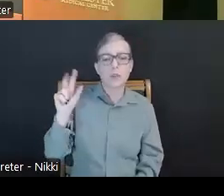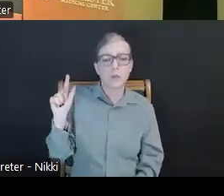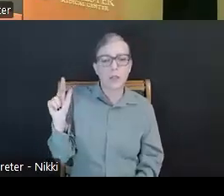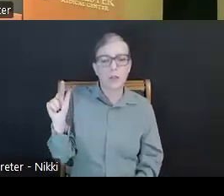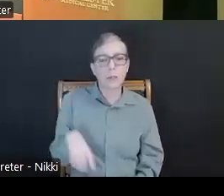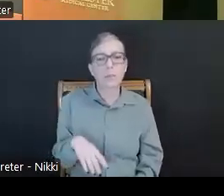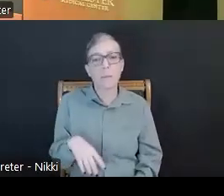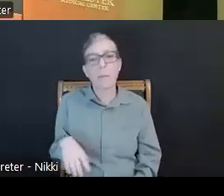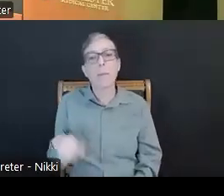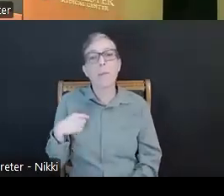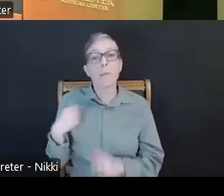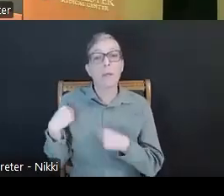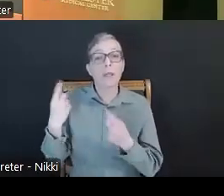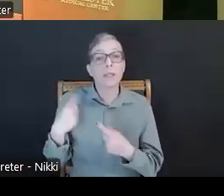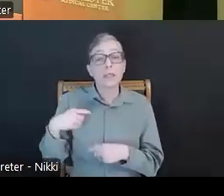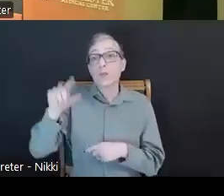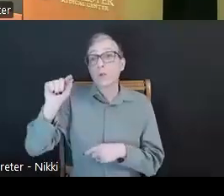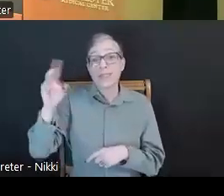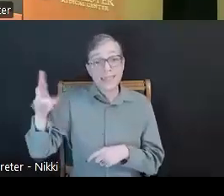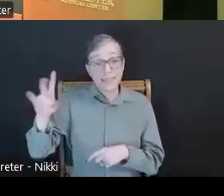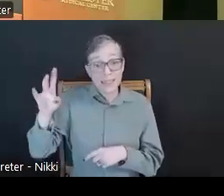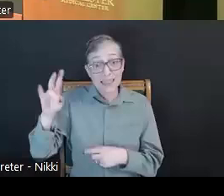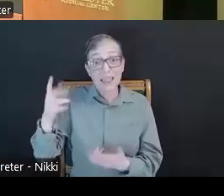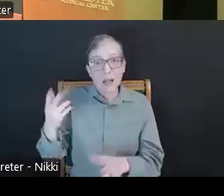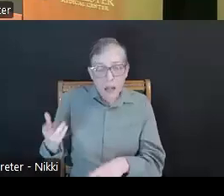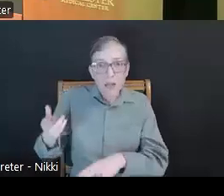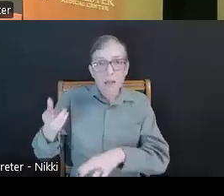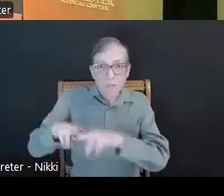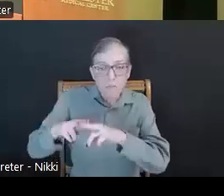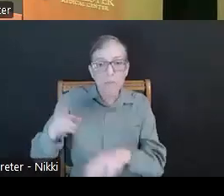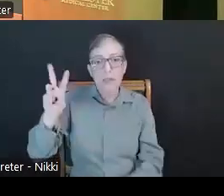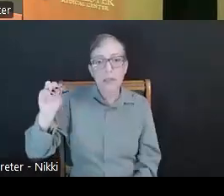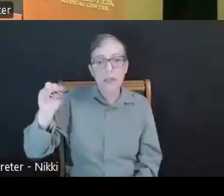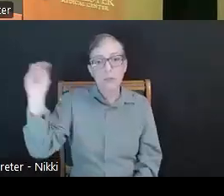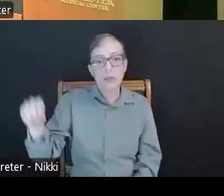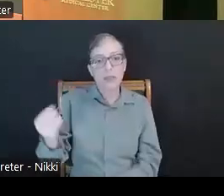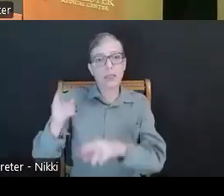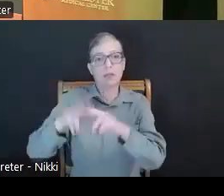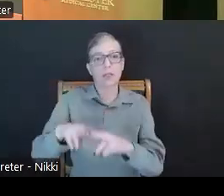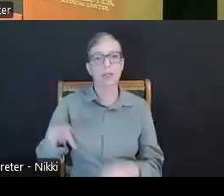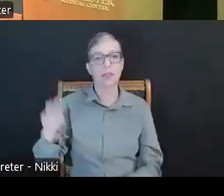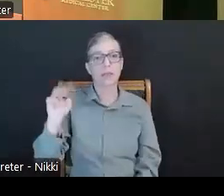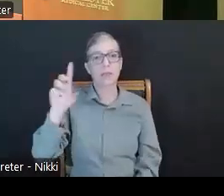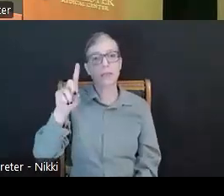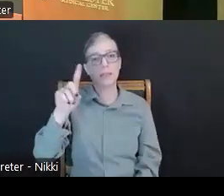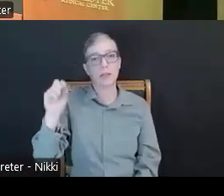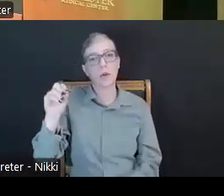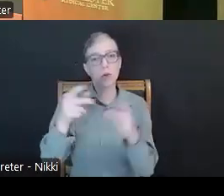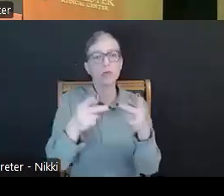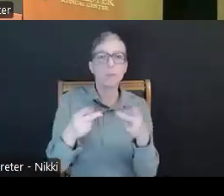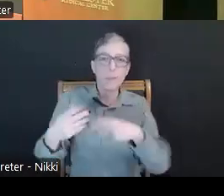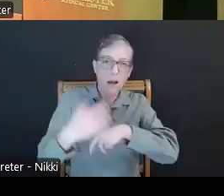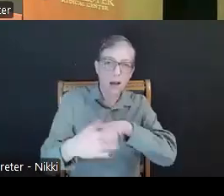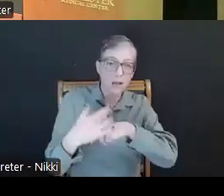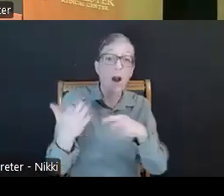US MDDO spots are being filled and created. Now you would imagine, if you think about your own careers, your